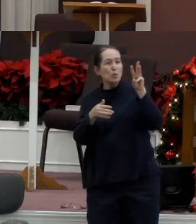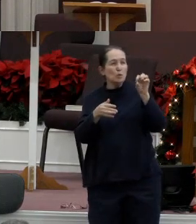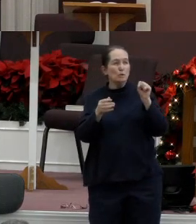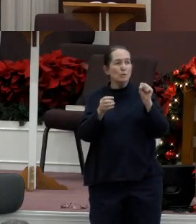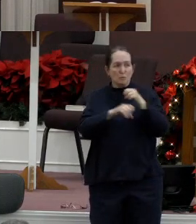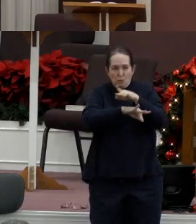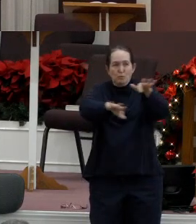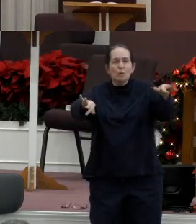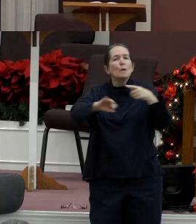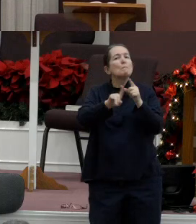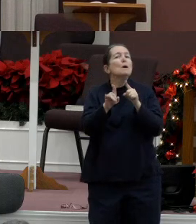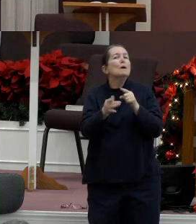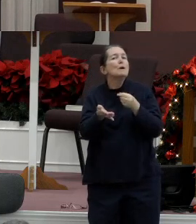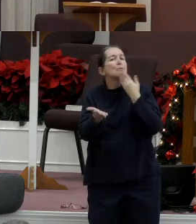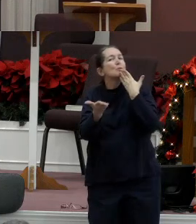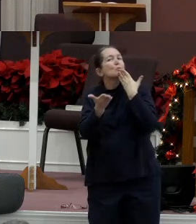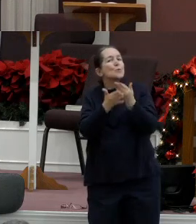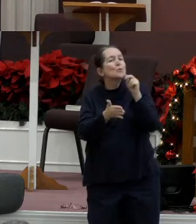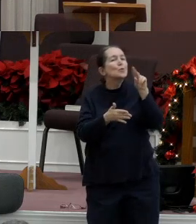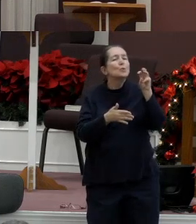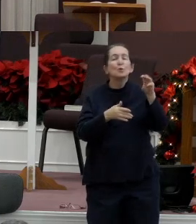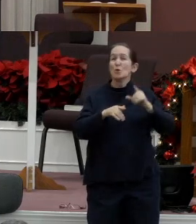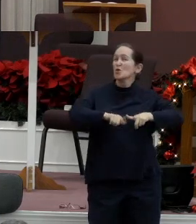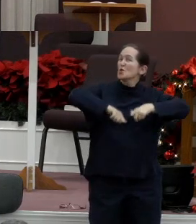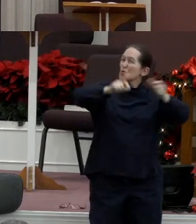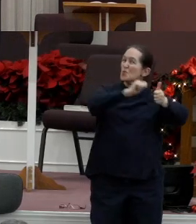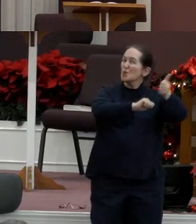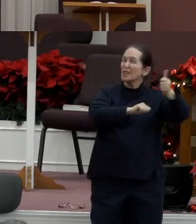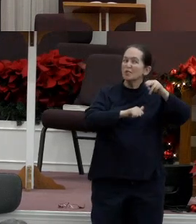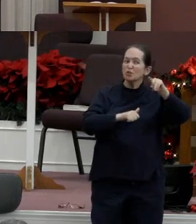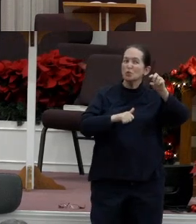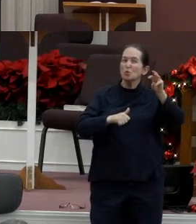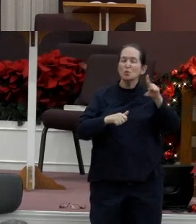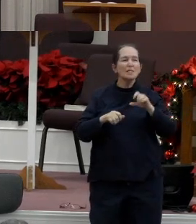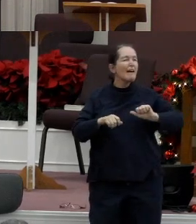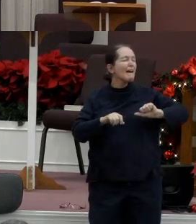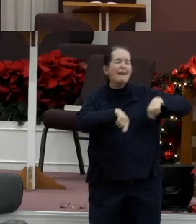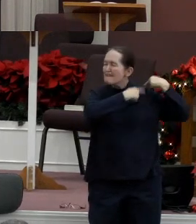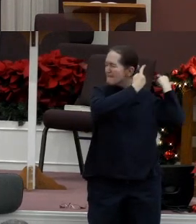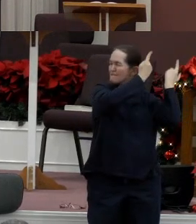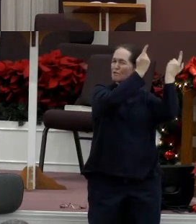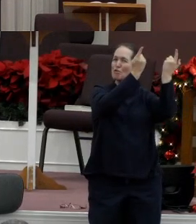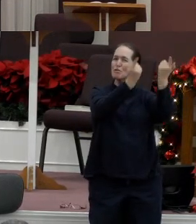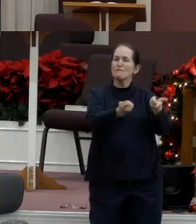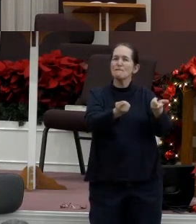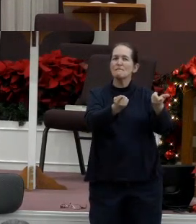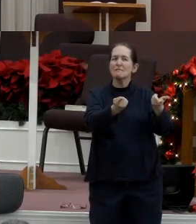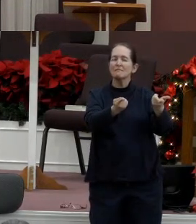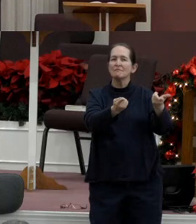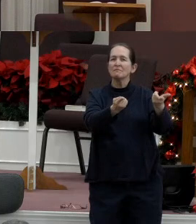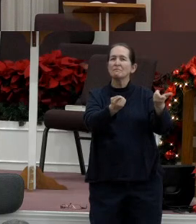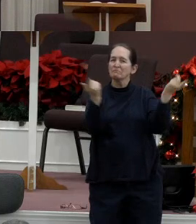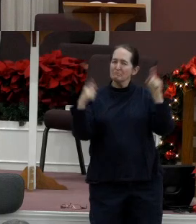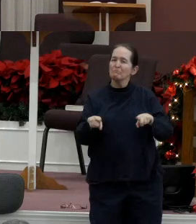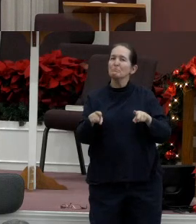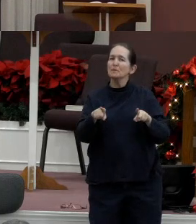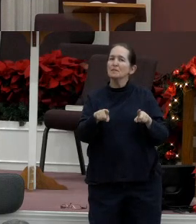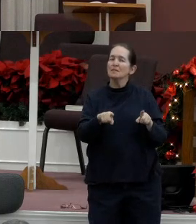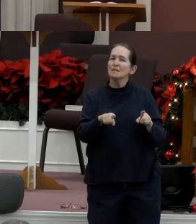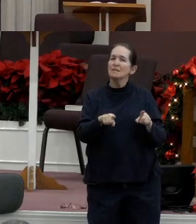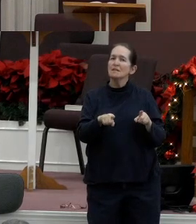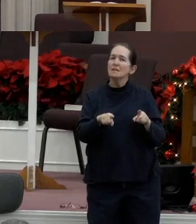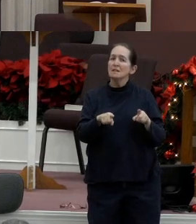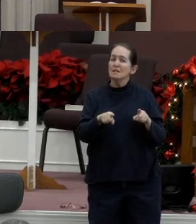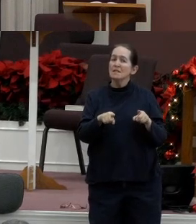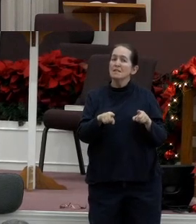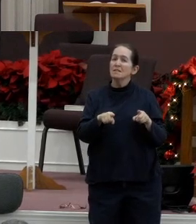good news, the greatest news that has ever planted itself on the face of